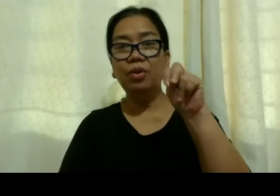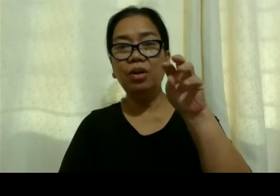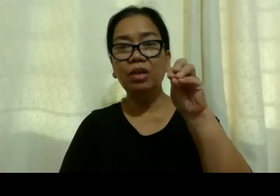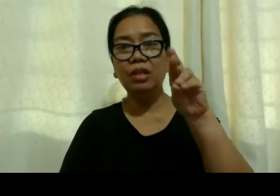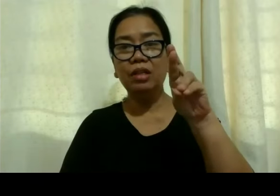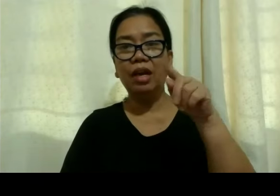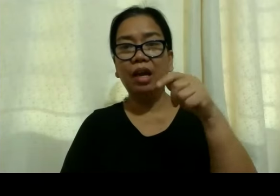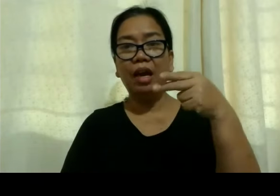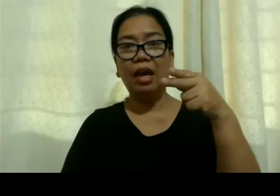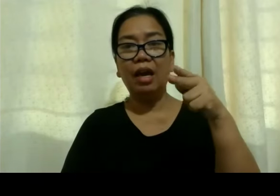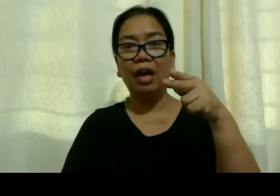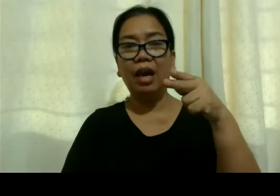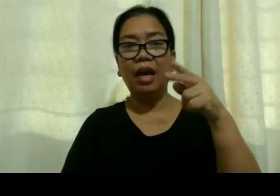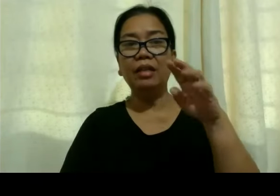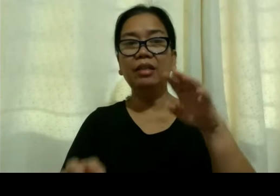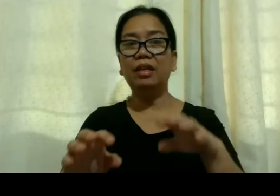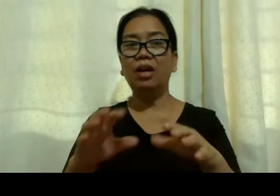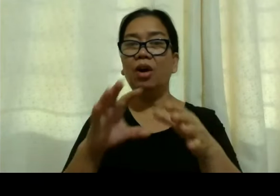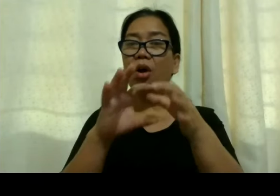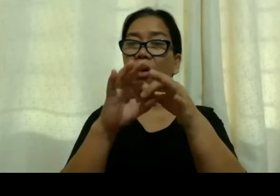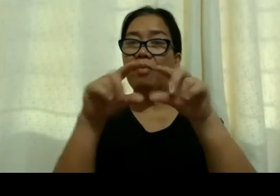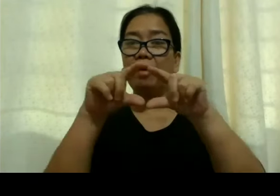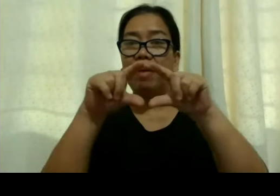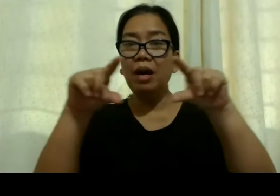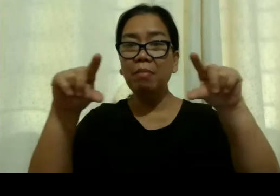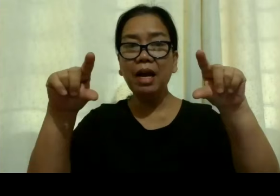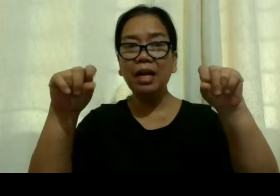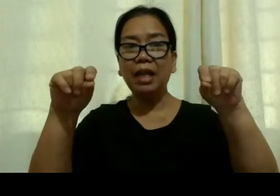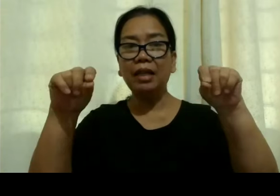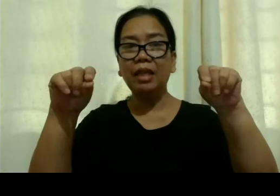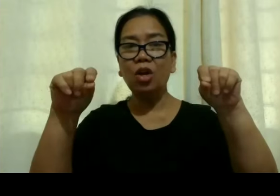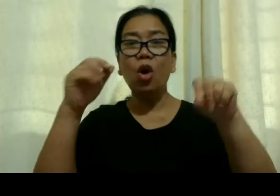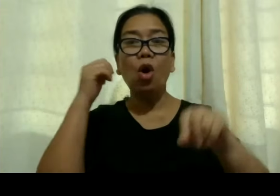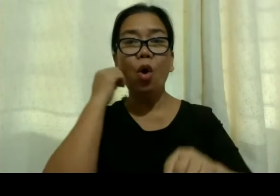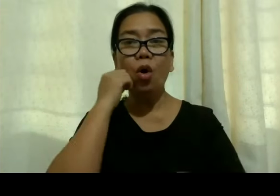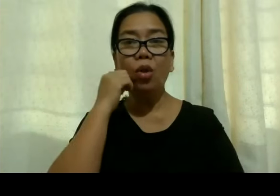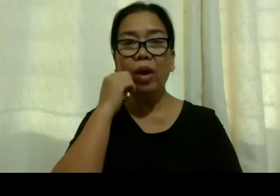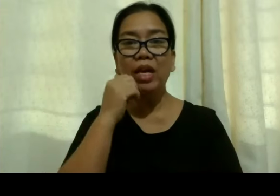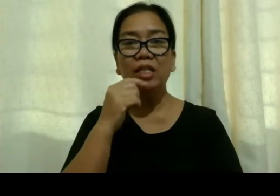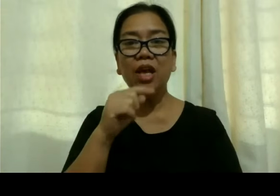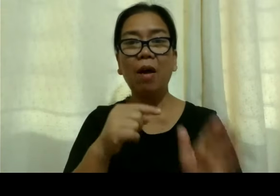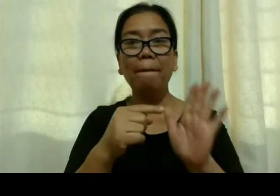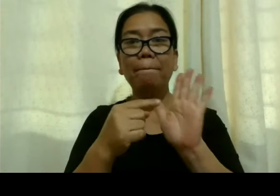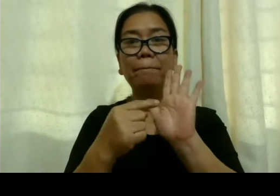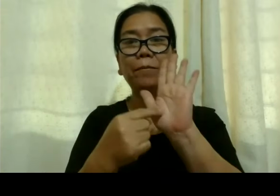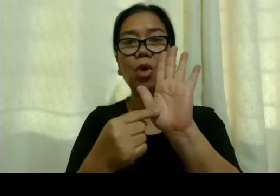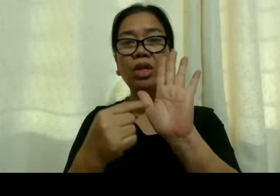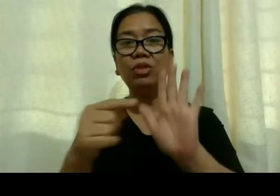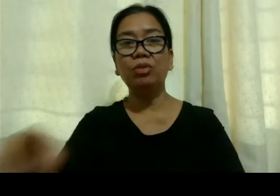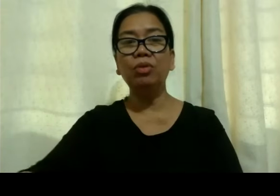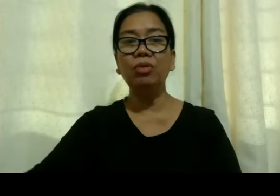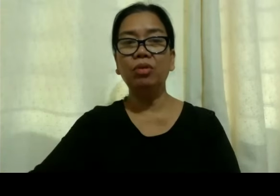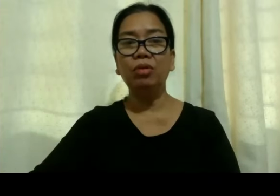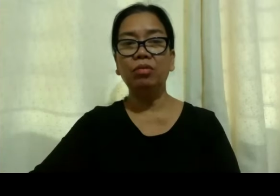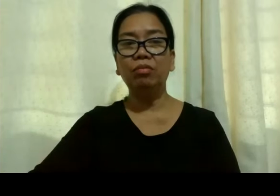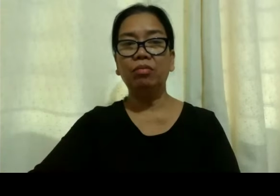The north end of a bar magnet always point